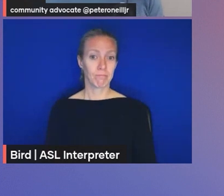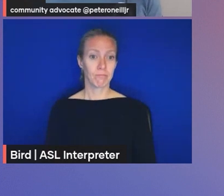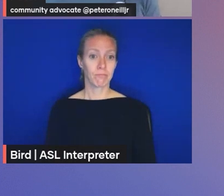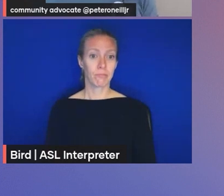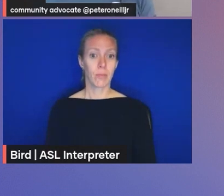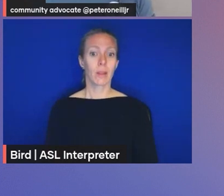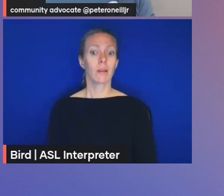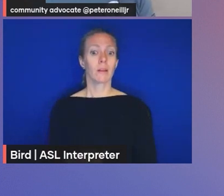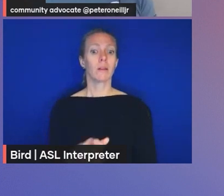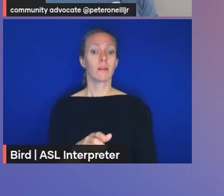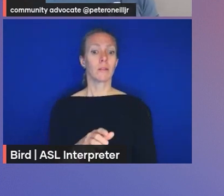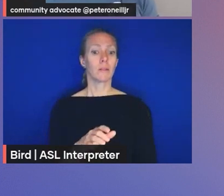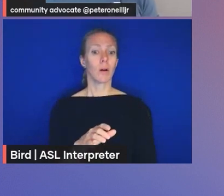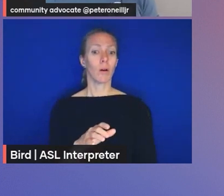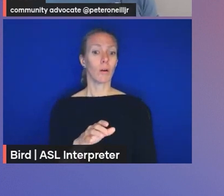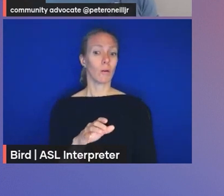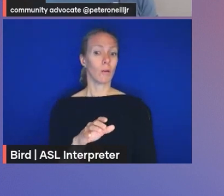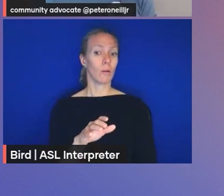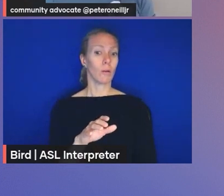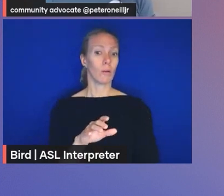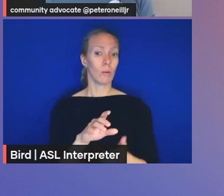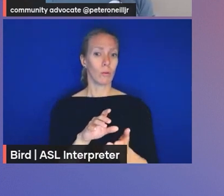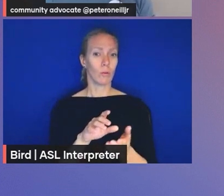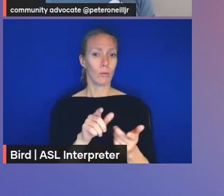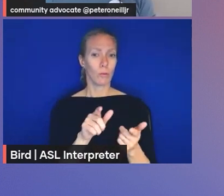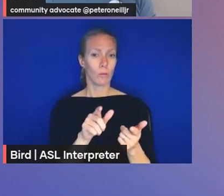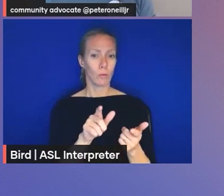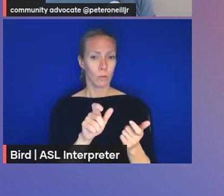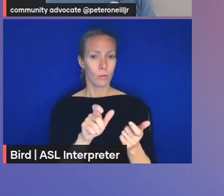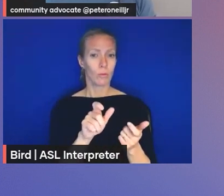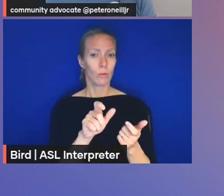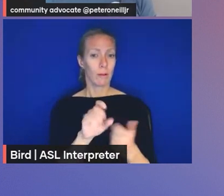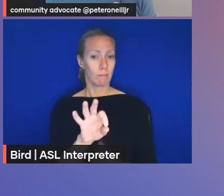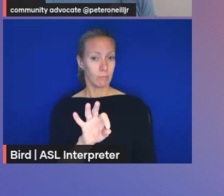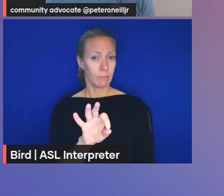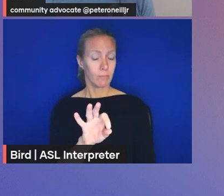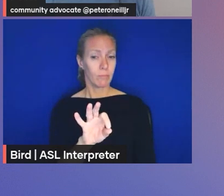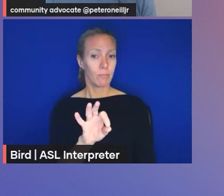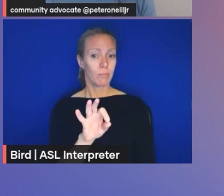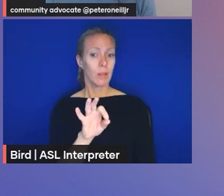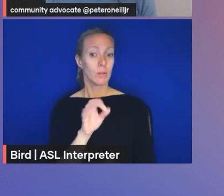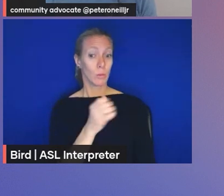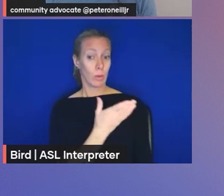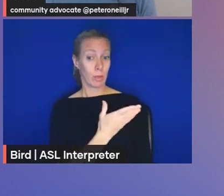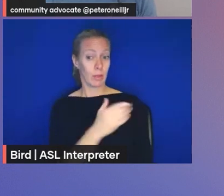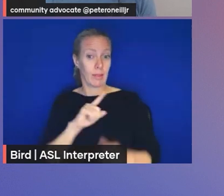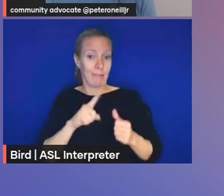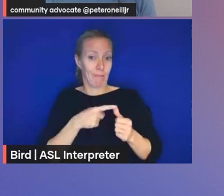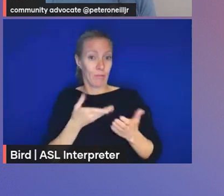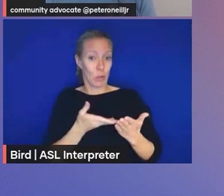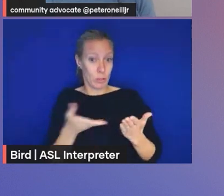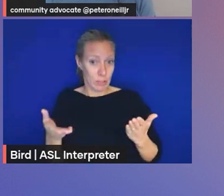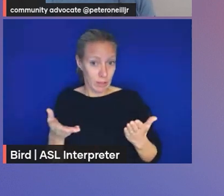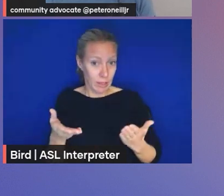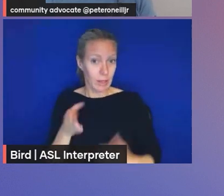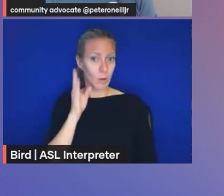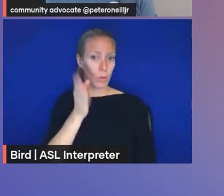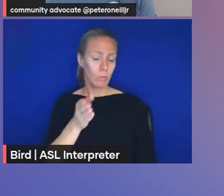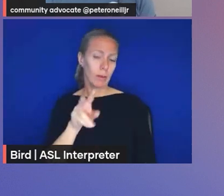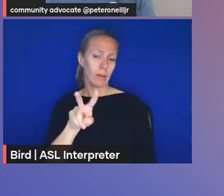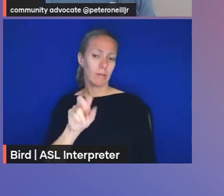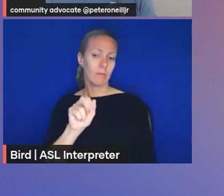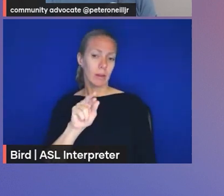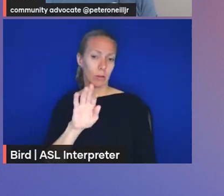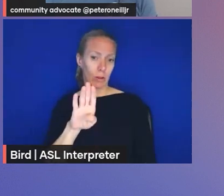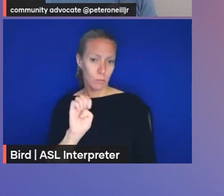sprintf. Do this here. So with this, the very first thing here is going to be a variable that we're